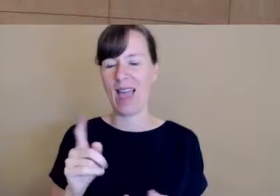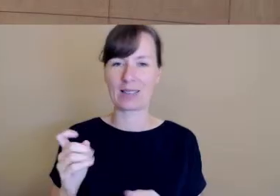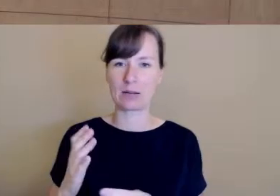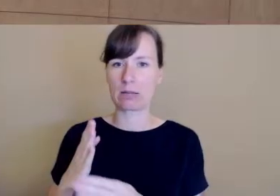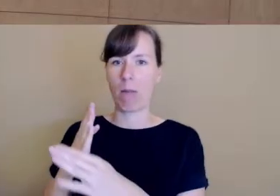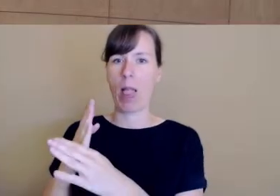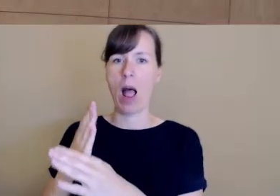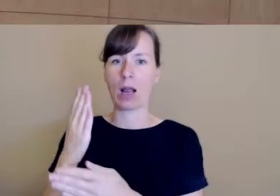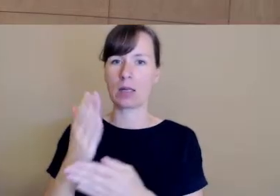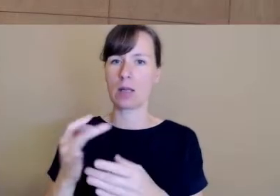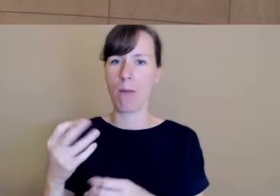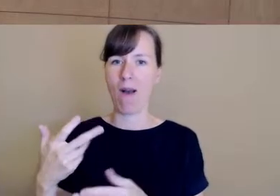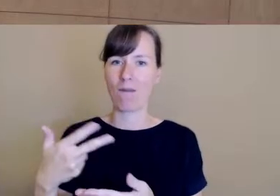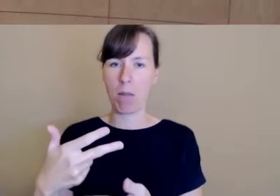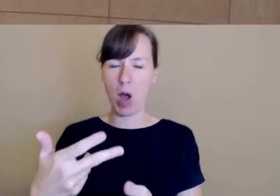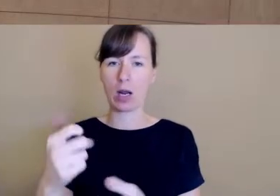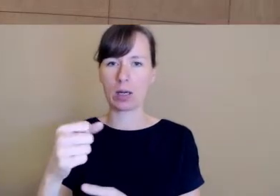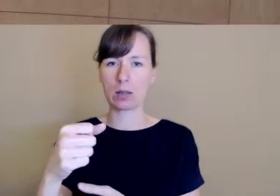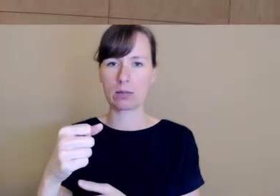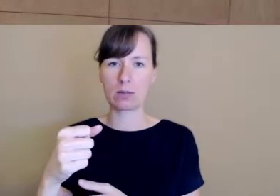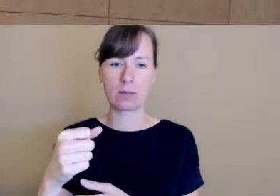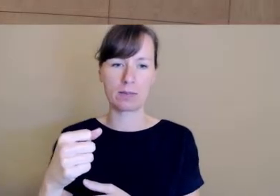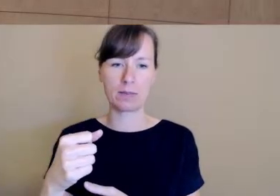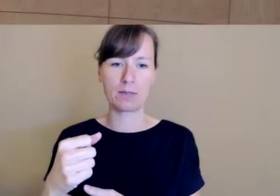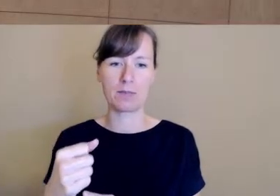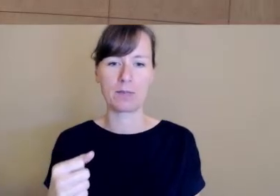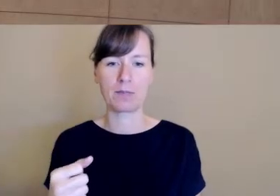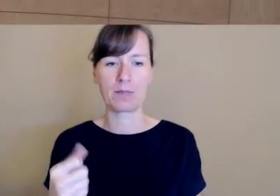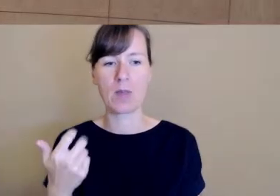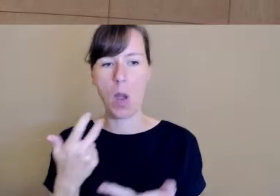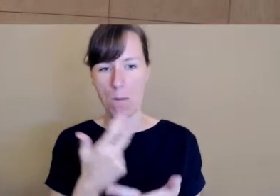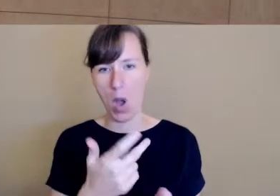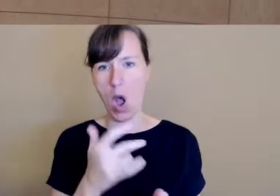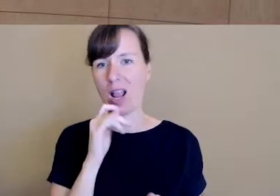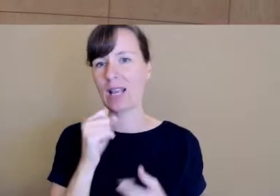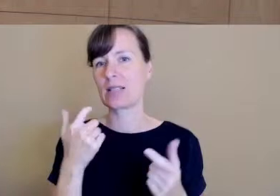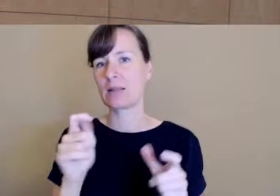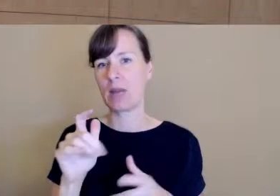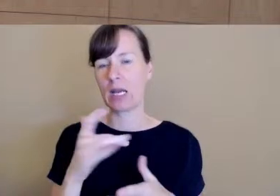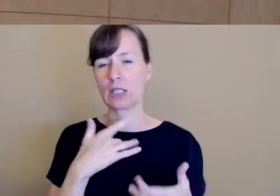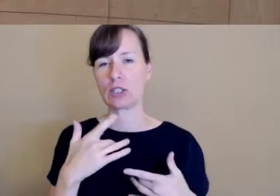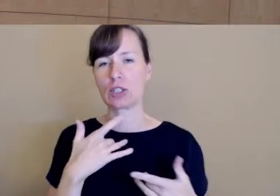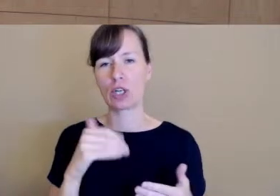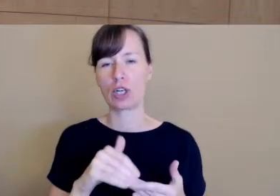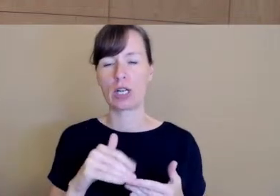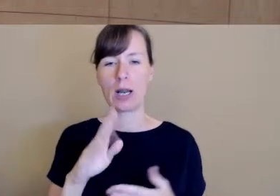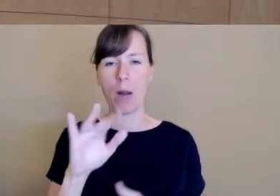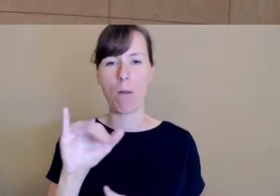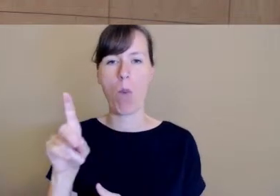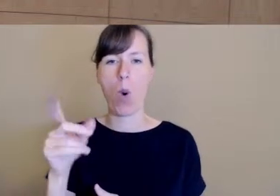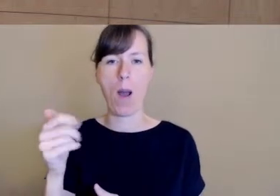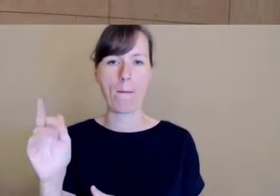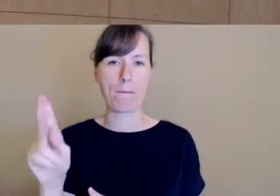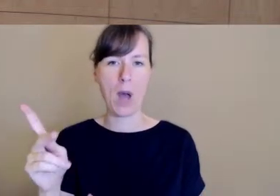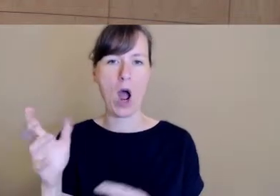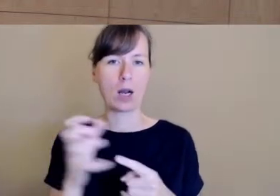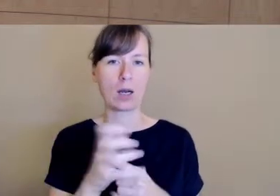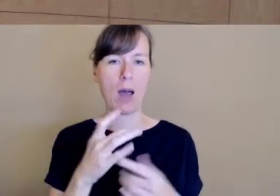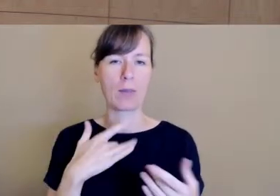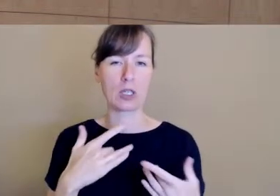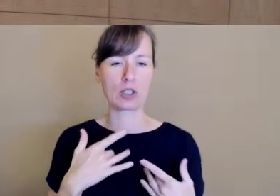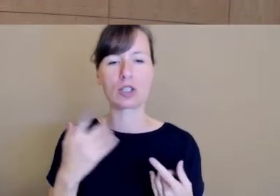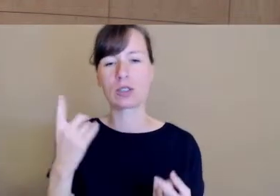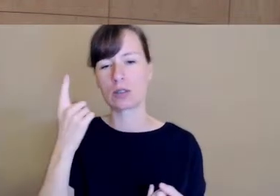And since parking is a top concern in Boyd Park, they thought that it could be used